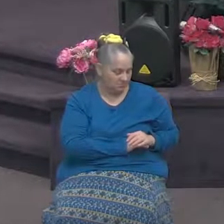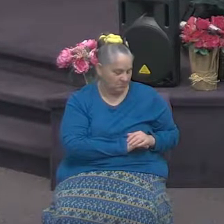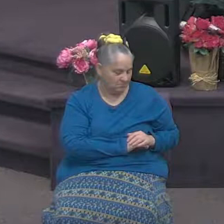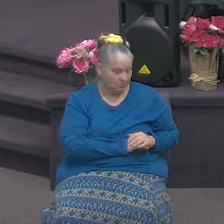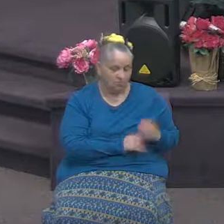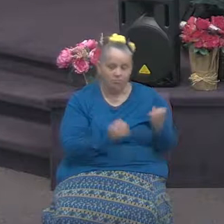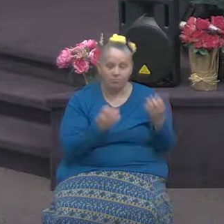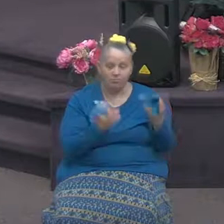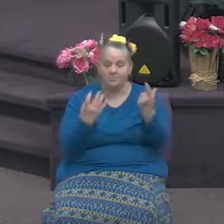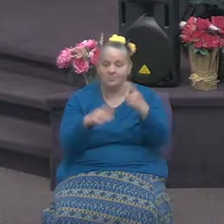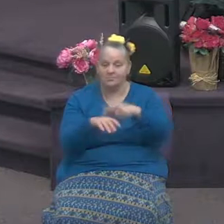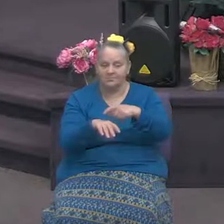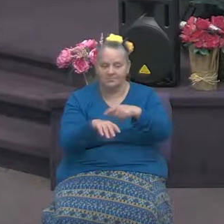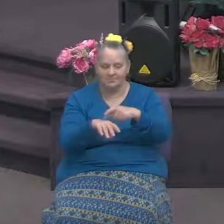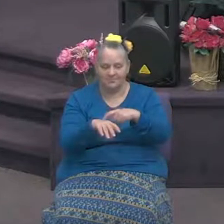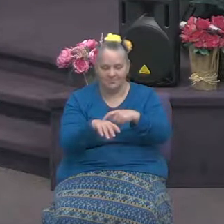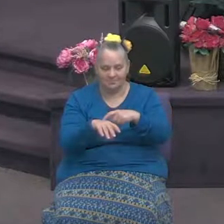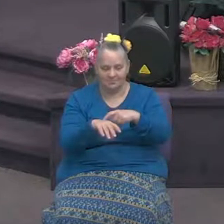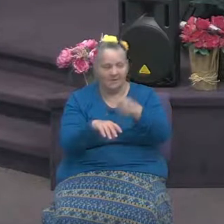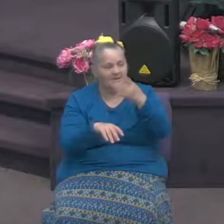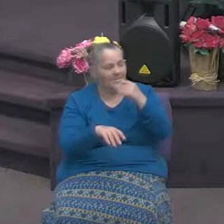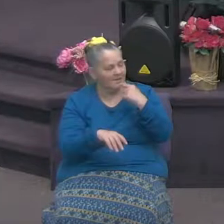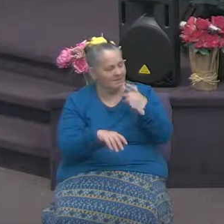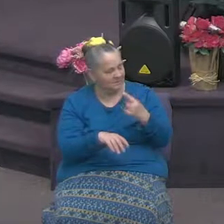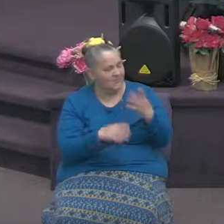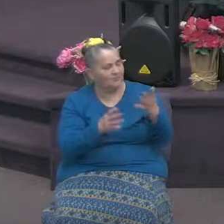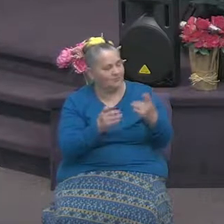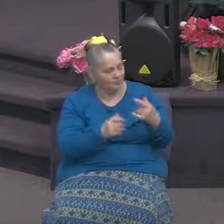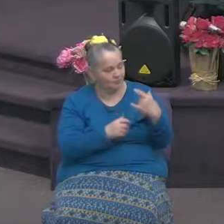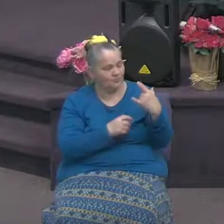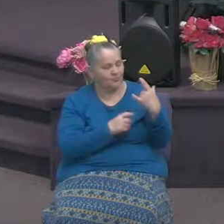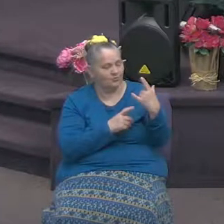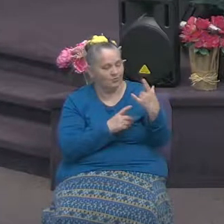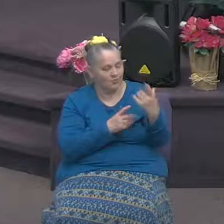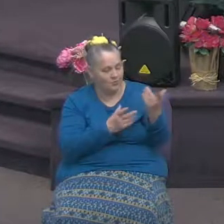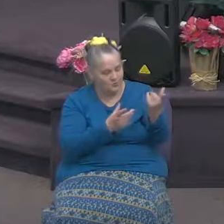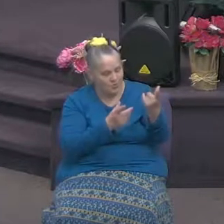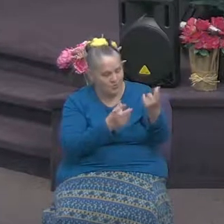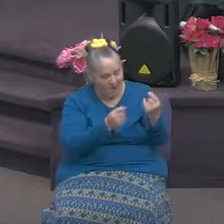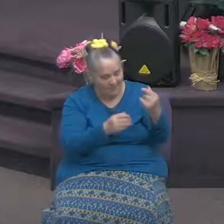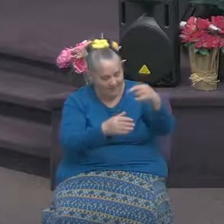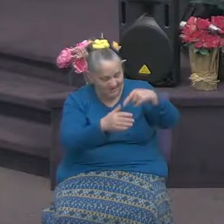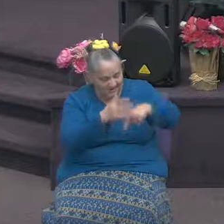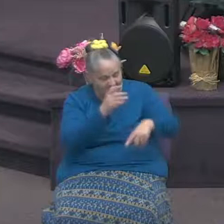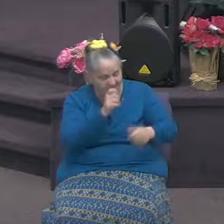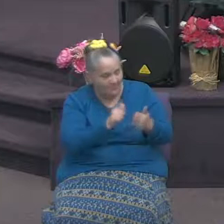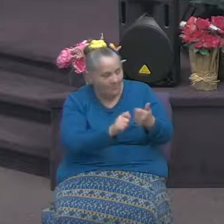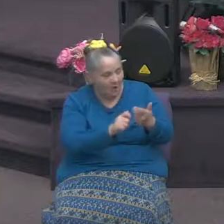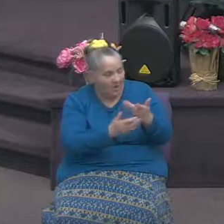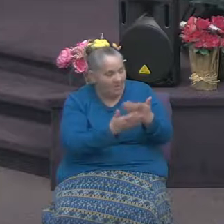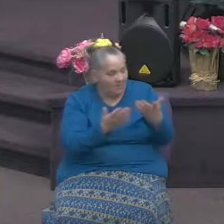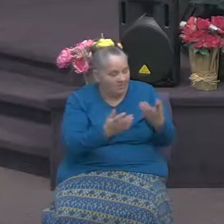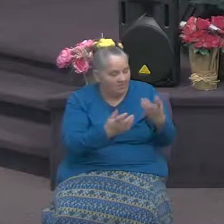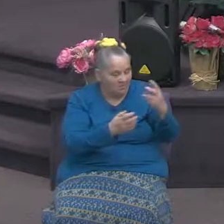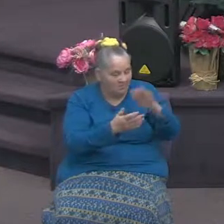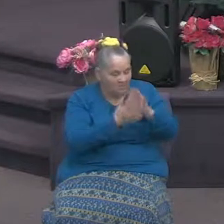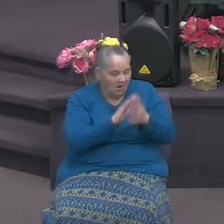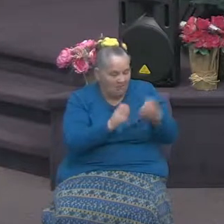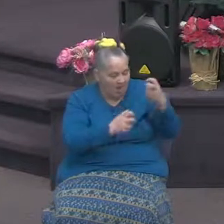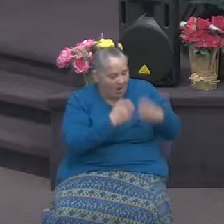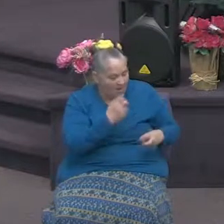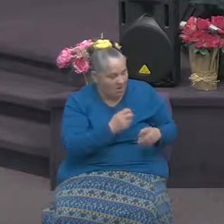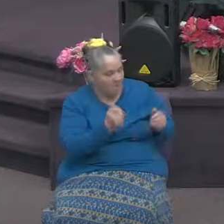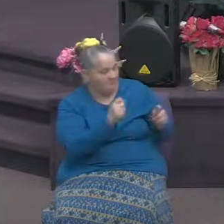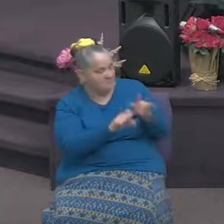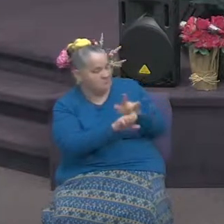Too many times, God's saying, I want you to come deeper. But then when things get difficult, you began